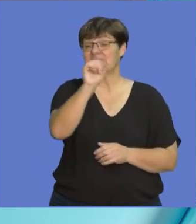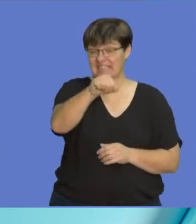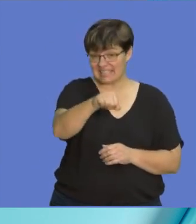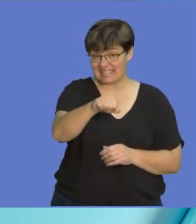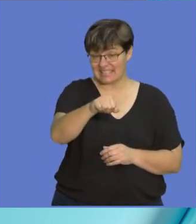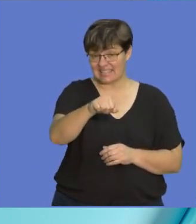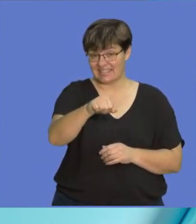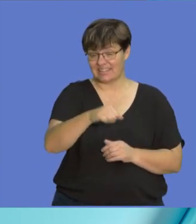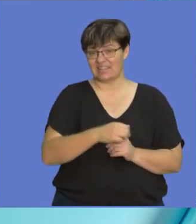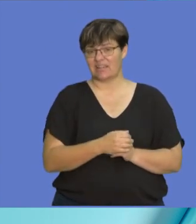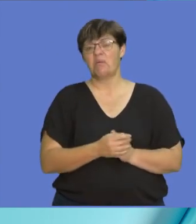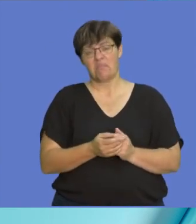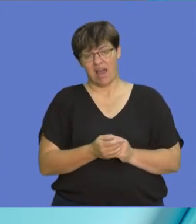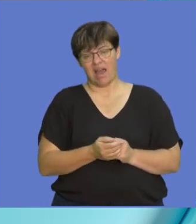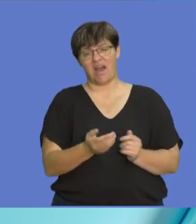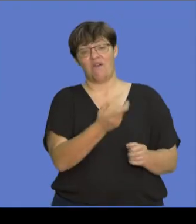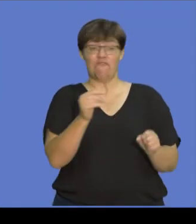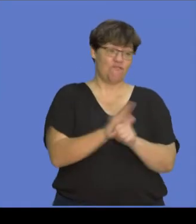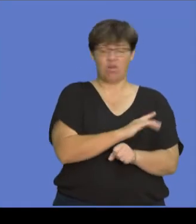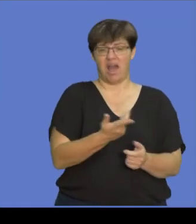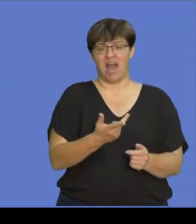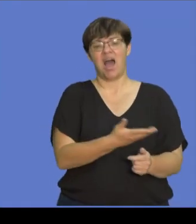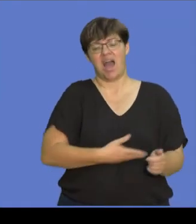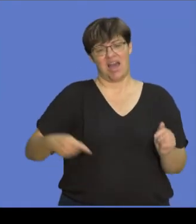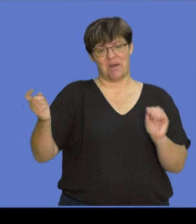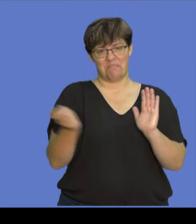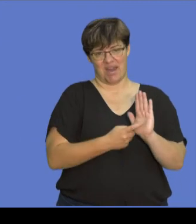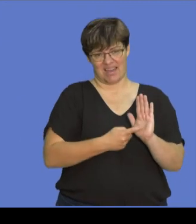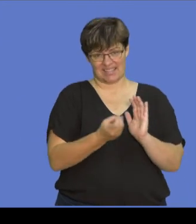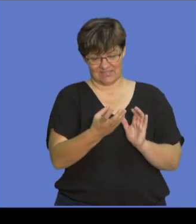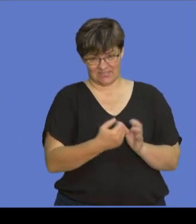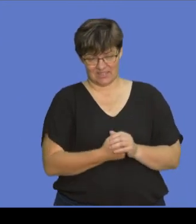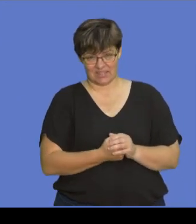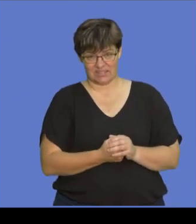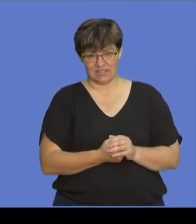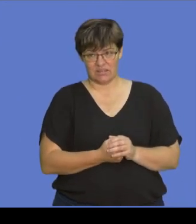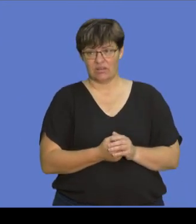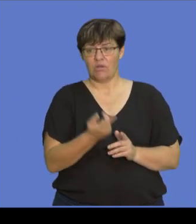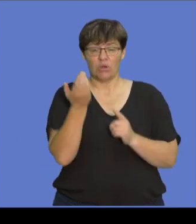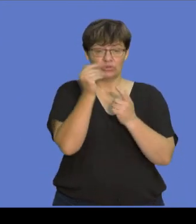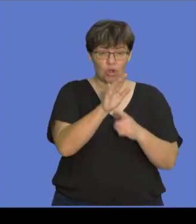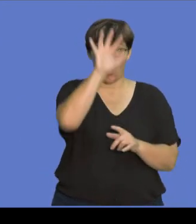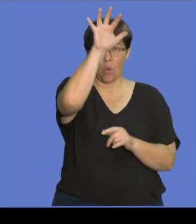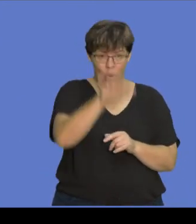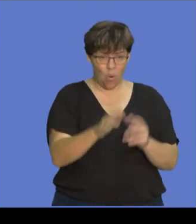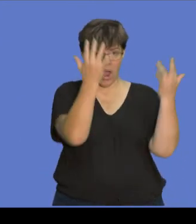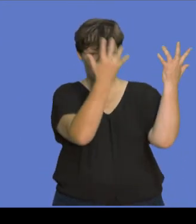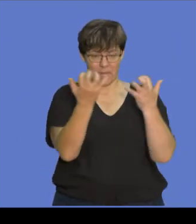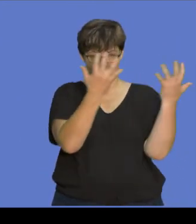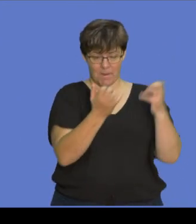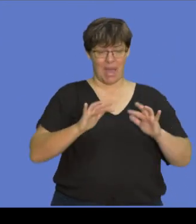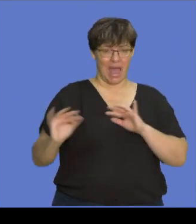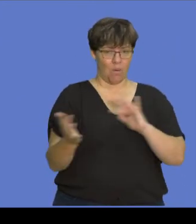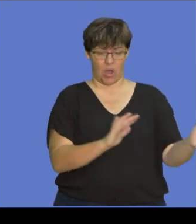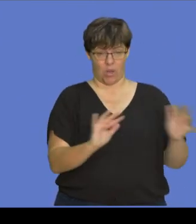will get part marks, and this is important, guys. This is very important. Show your calculations